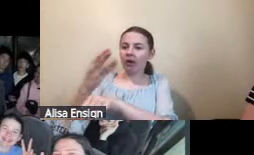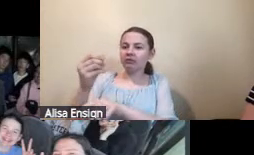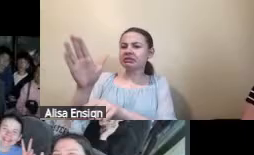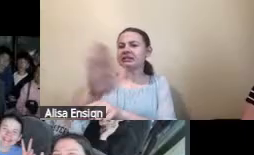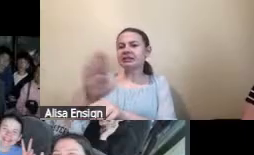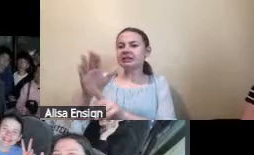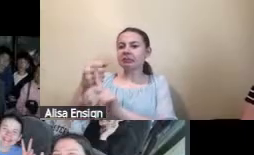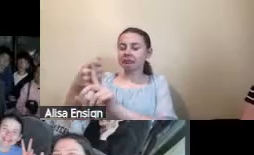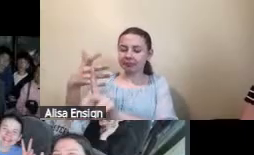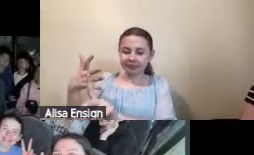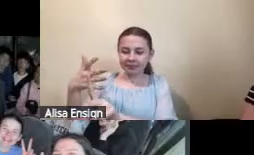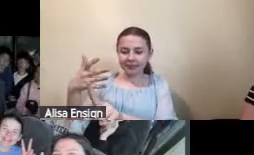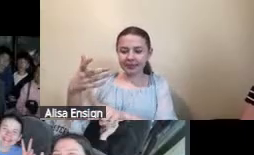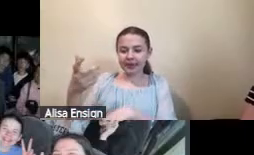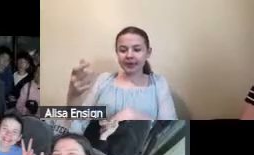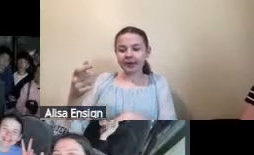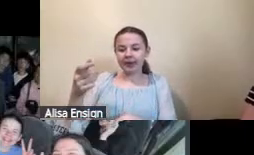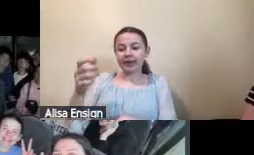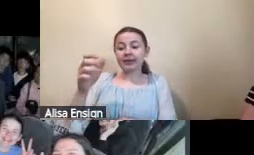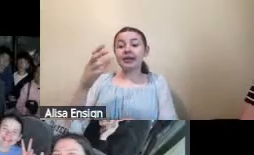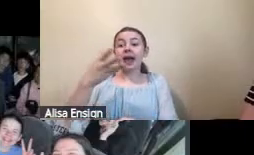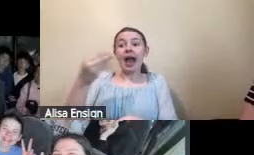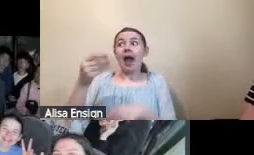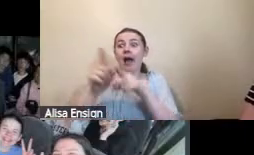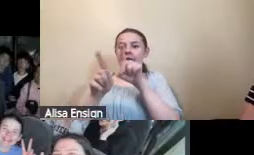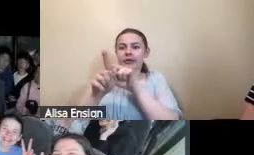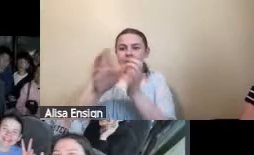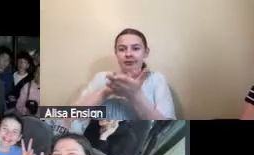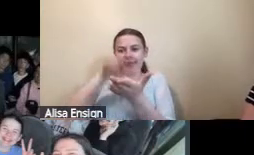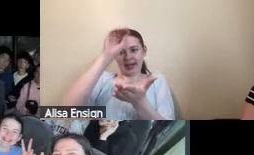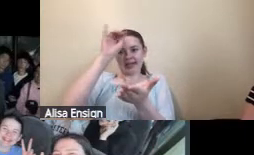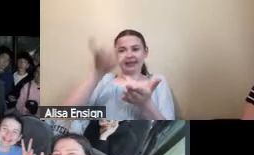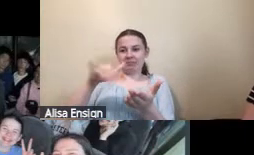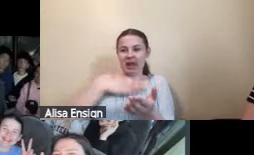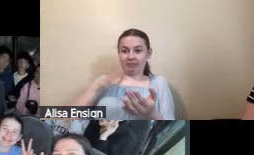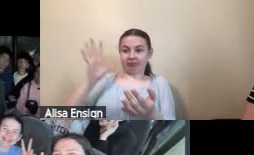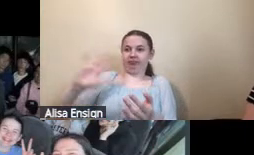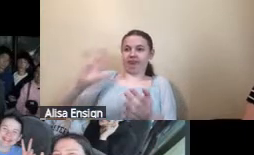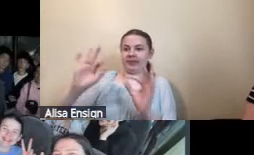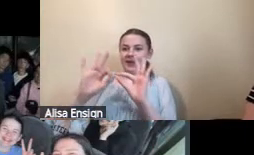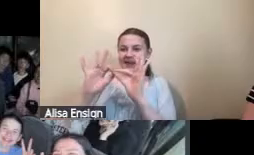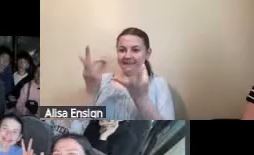constructed, the artwork, and learned some expanded information